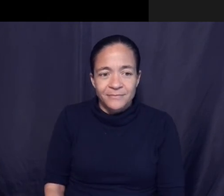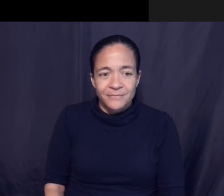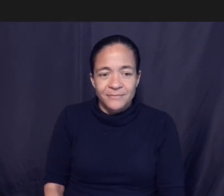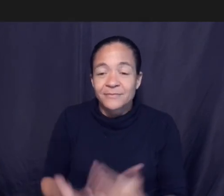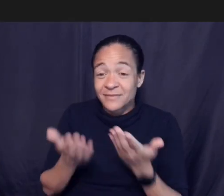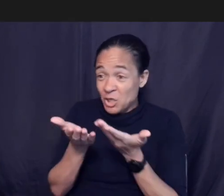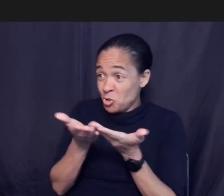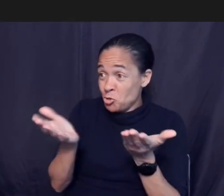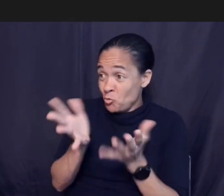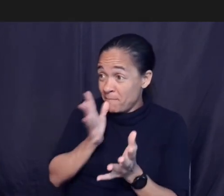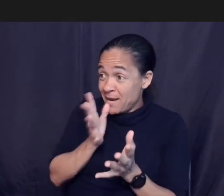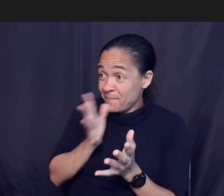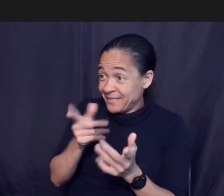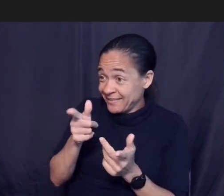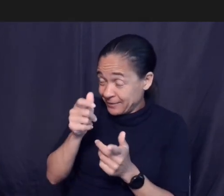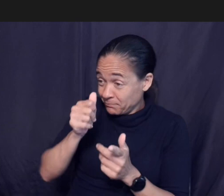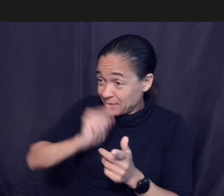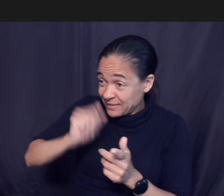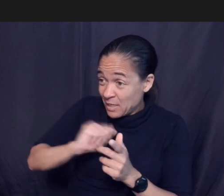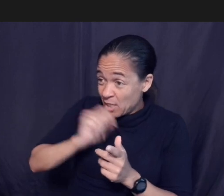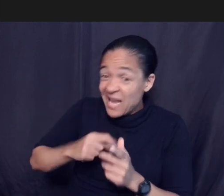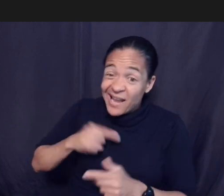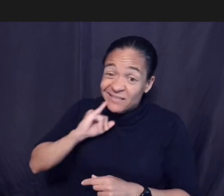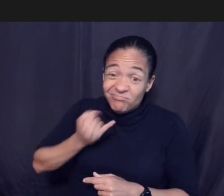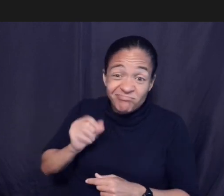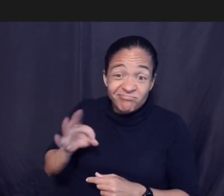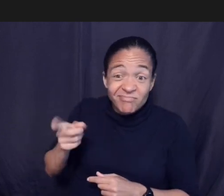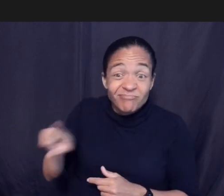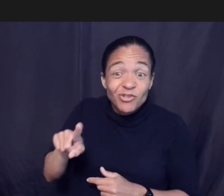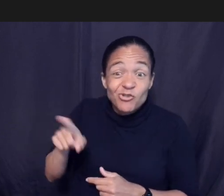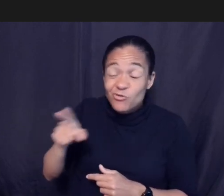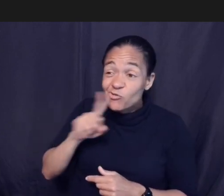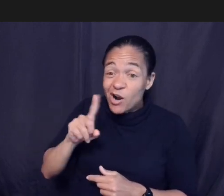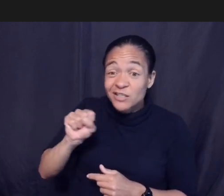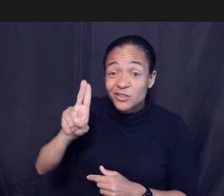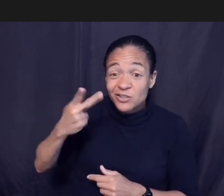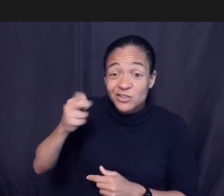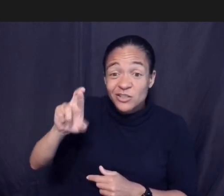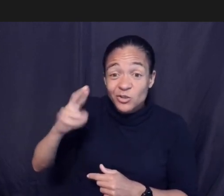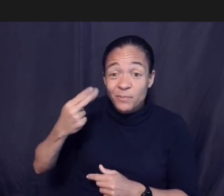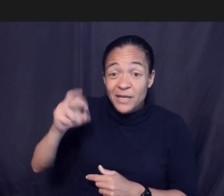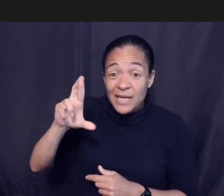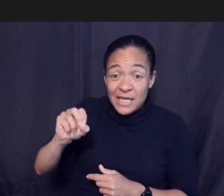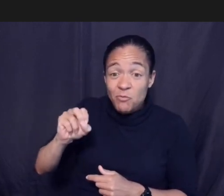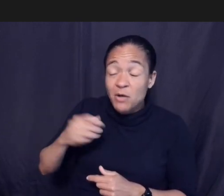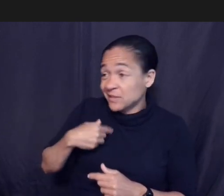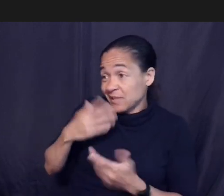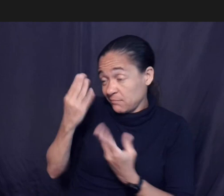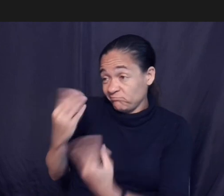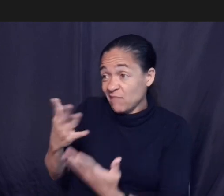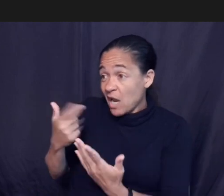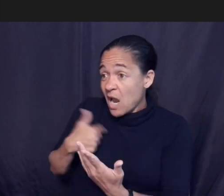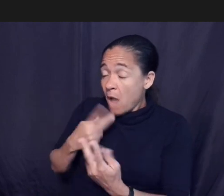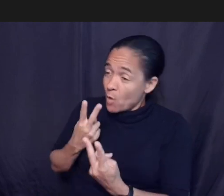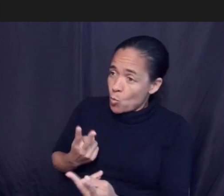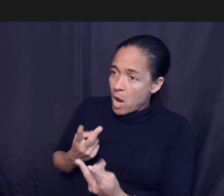You mamas out there, dealing with all this, I envy you. You are like superheroes, because I can tell you, like, firsthand, I couldn't